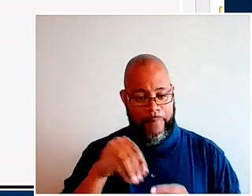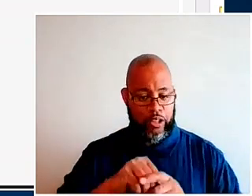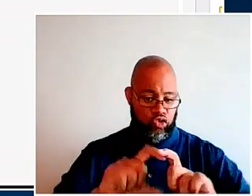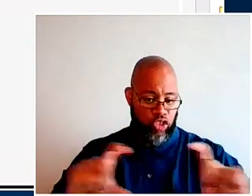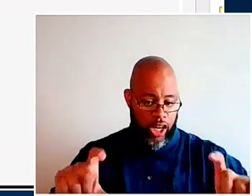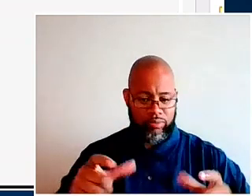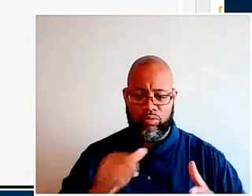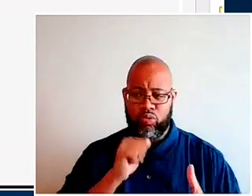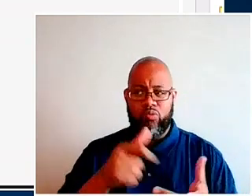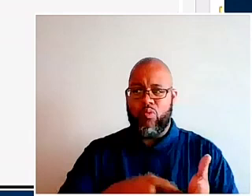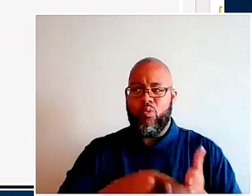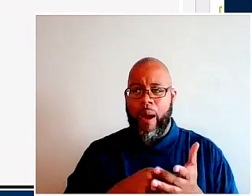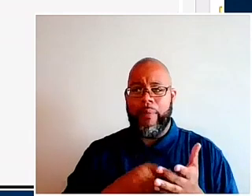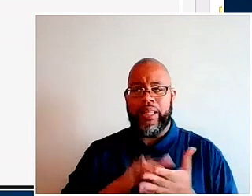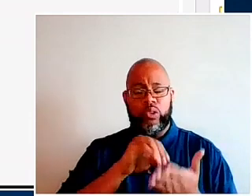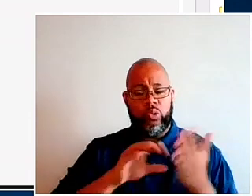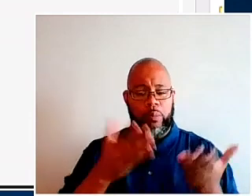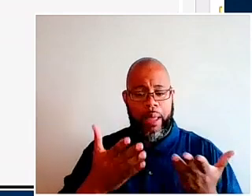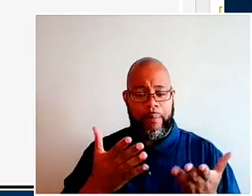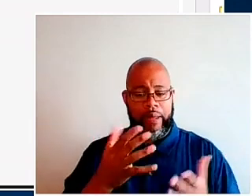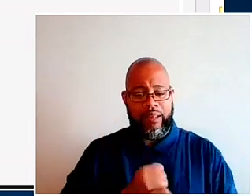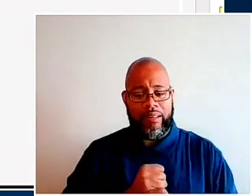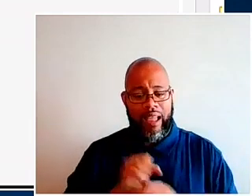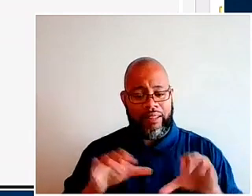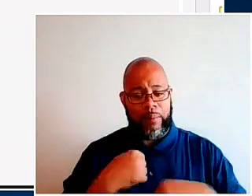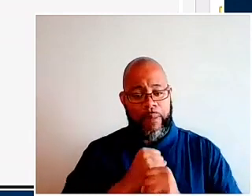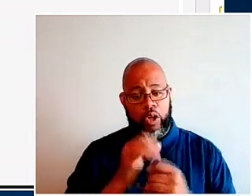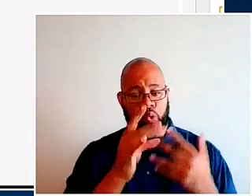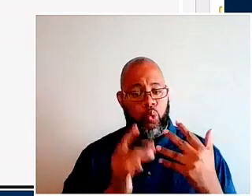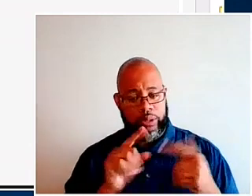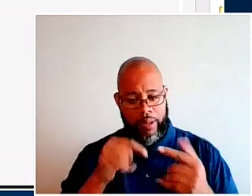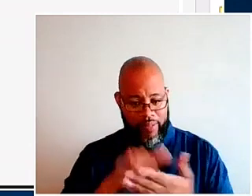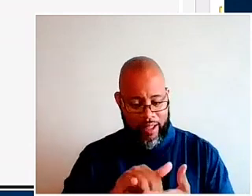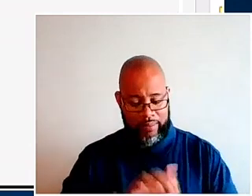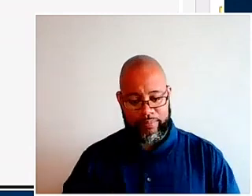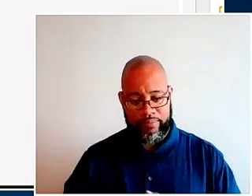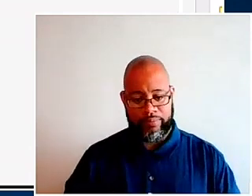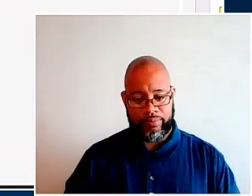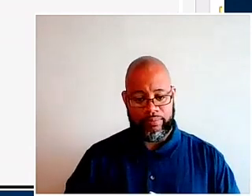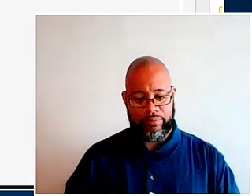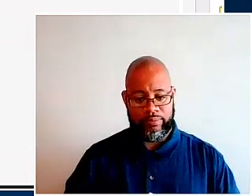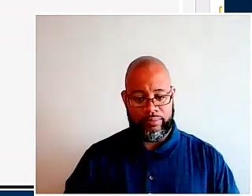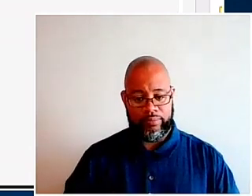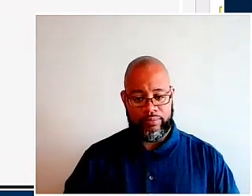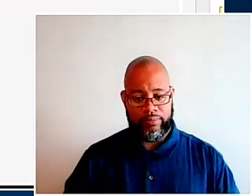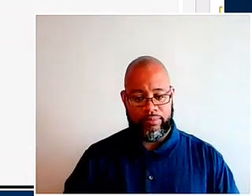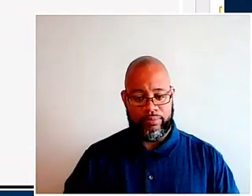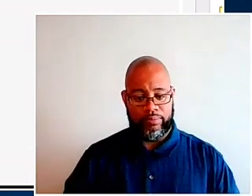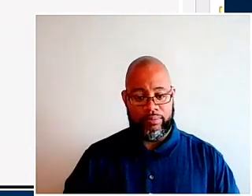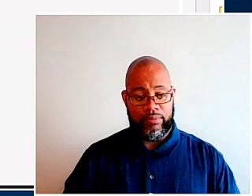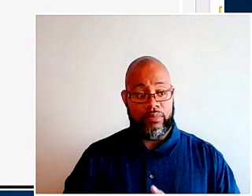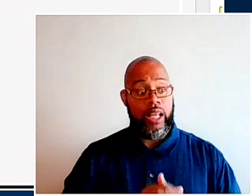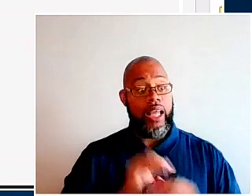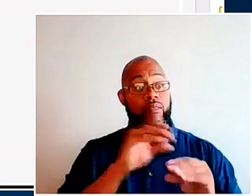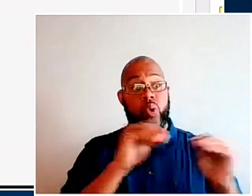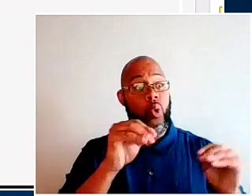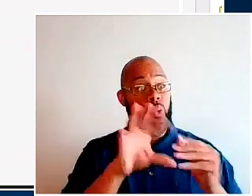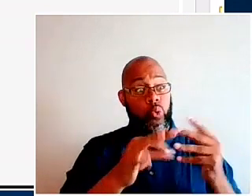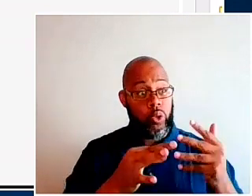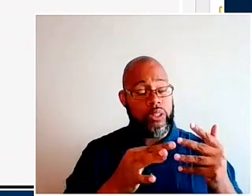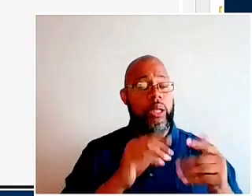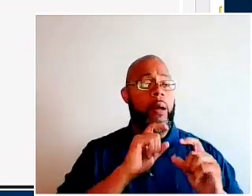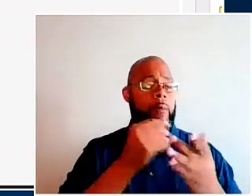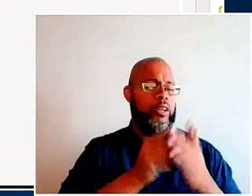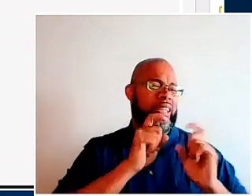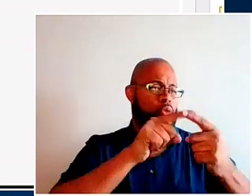is no requirement that the student actively make a choice about that. Absent any student choice, the money is to be given to the student. What